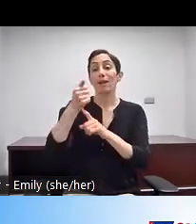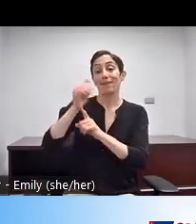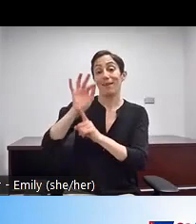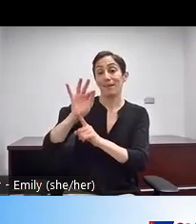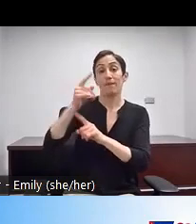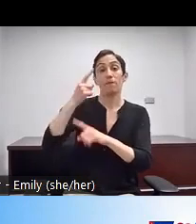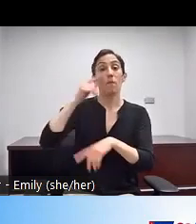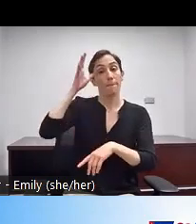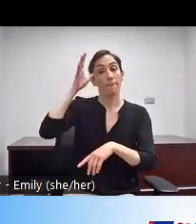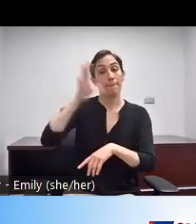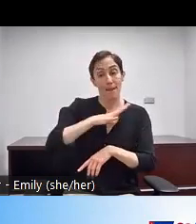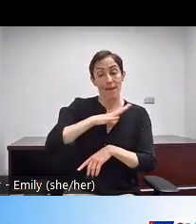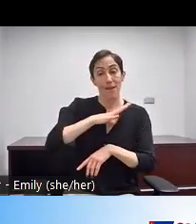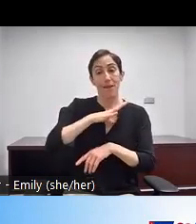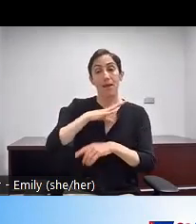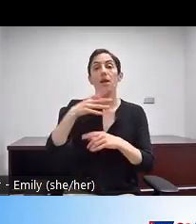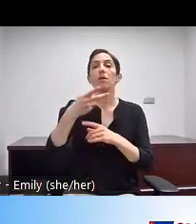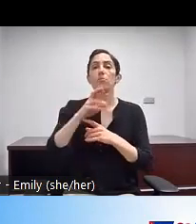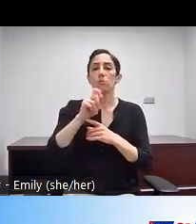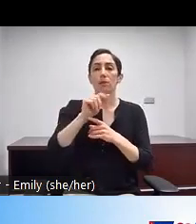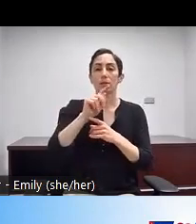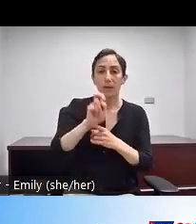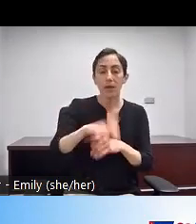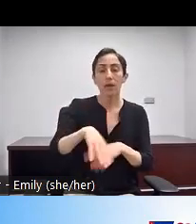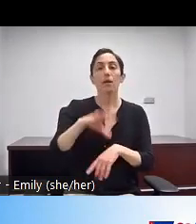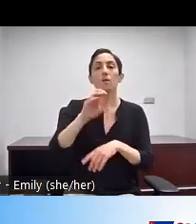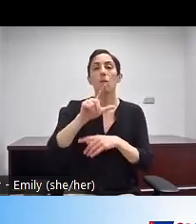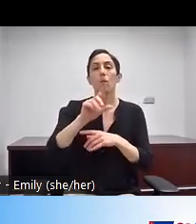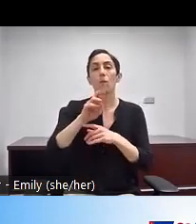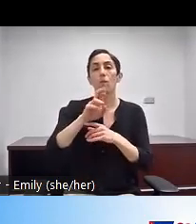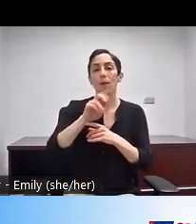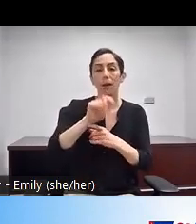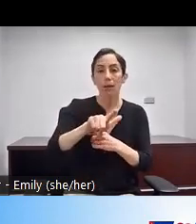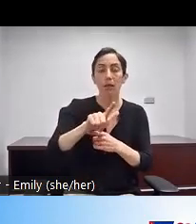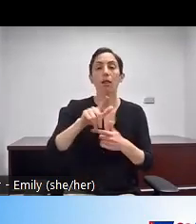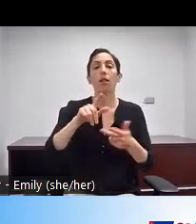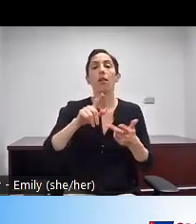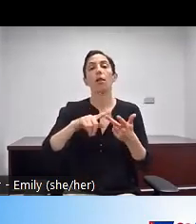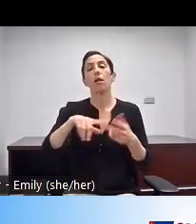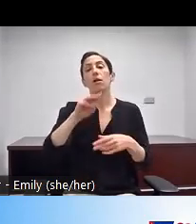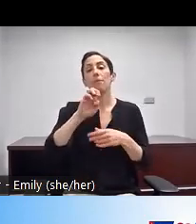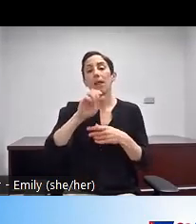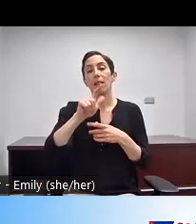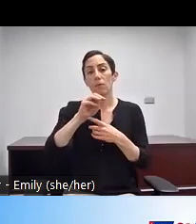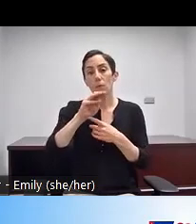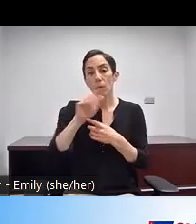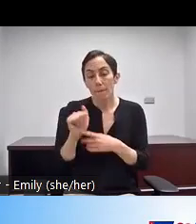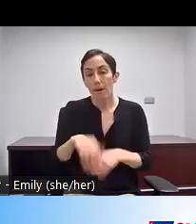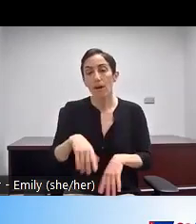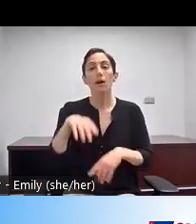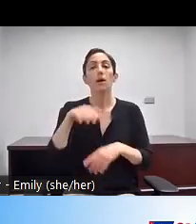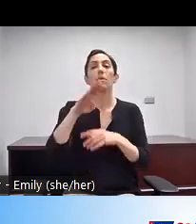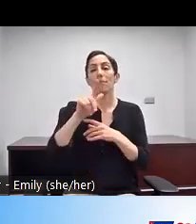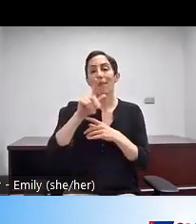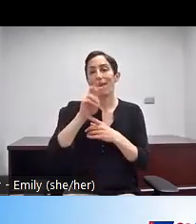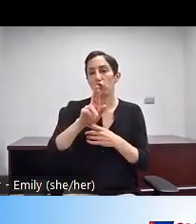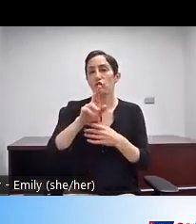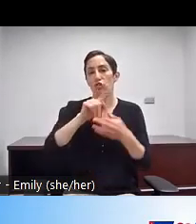was prostate cancer, colorectal cancer, melanoma, and bladder cancer as the #1